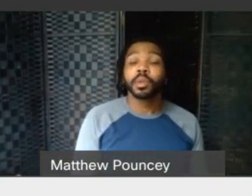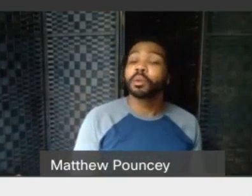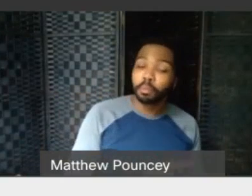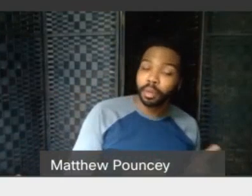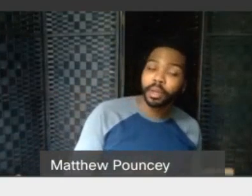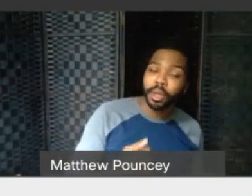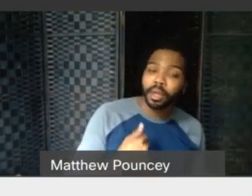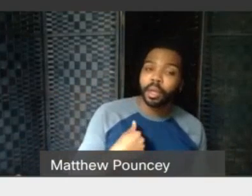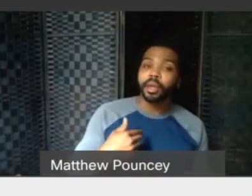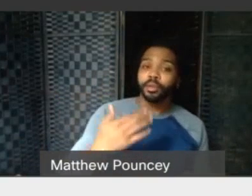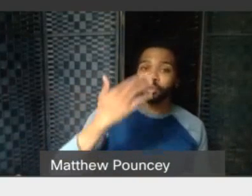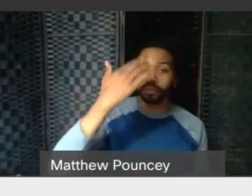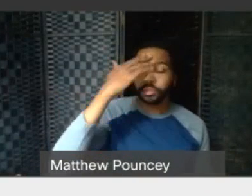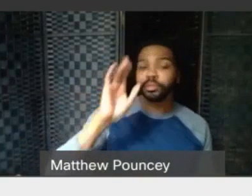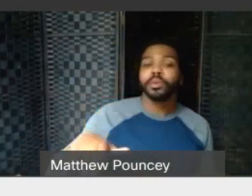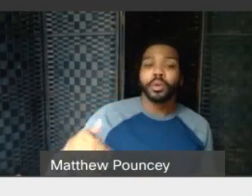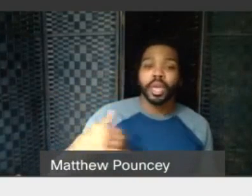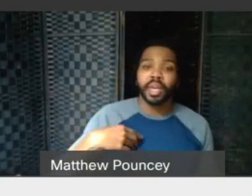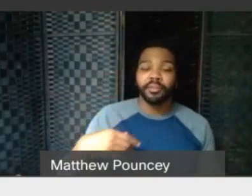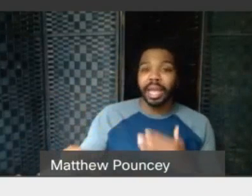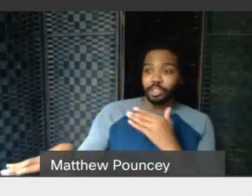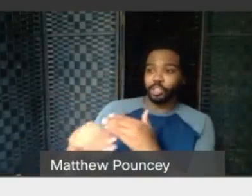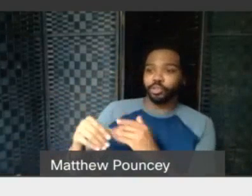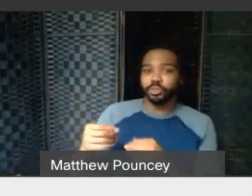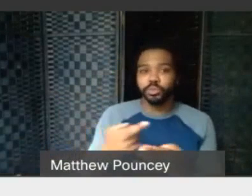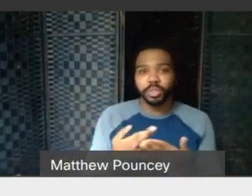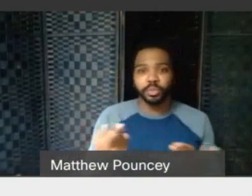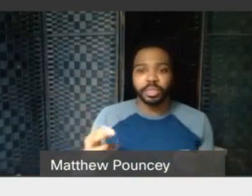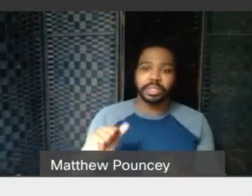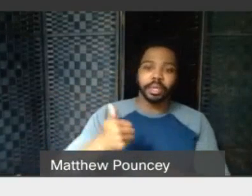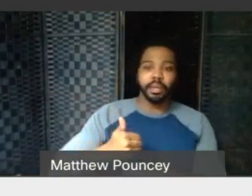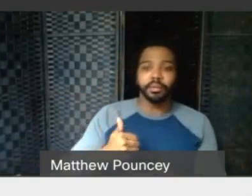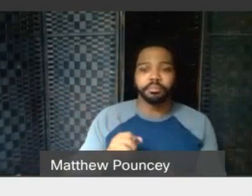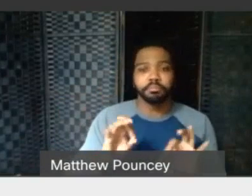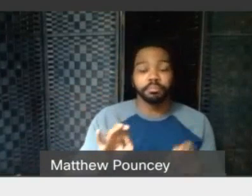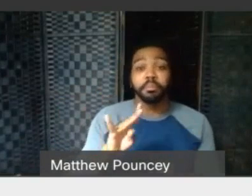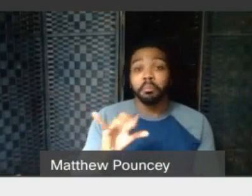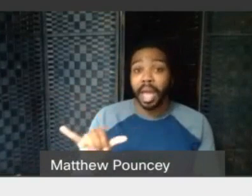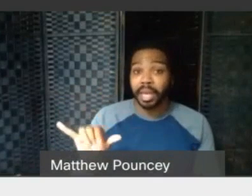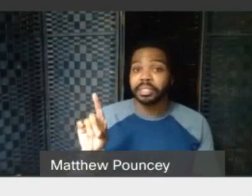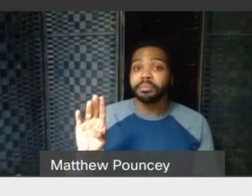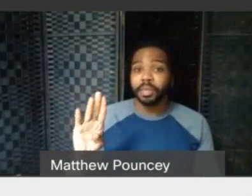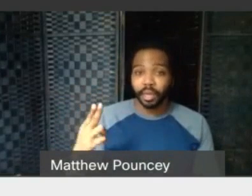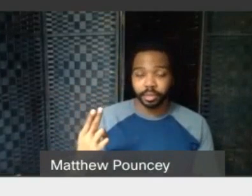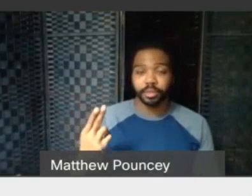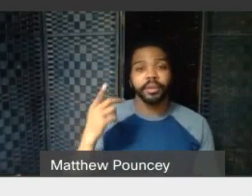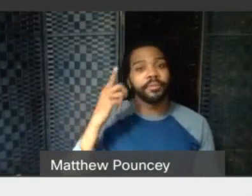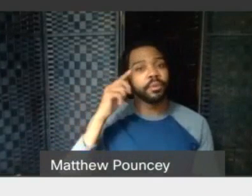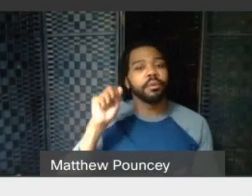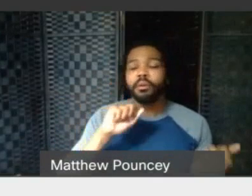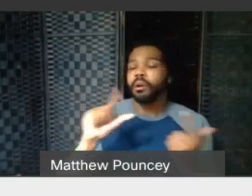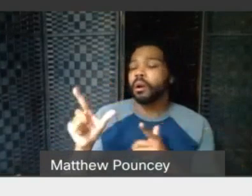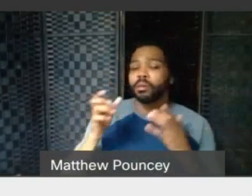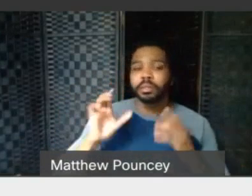are additional resources being put in place by DBH for all